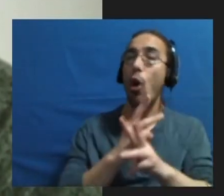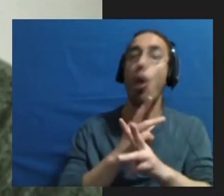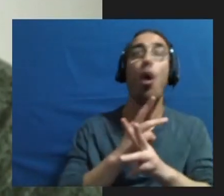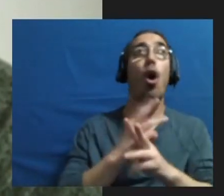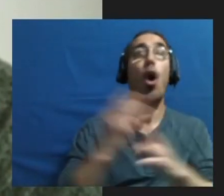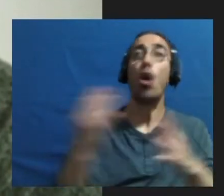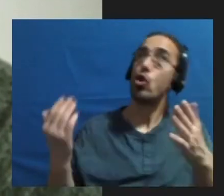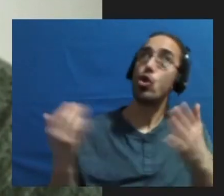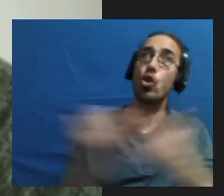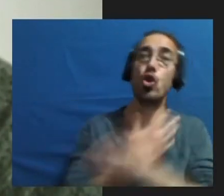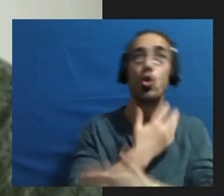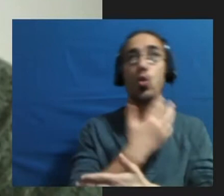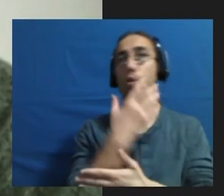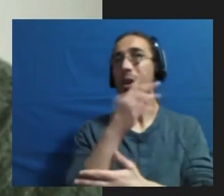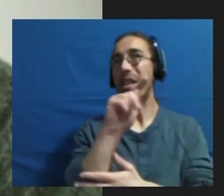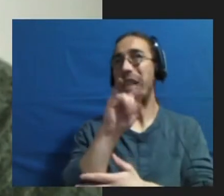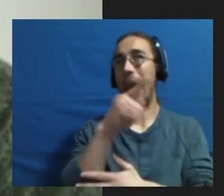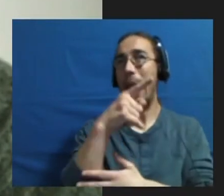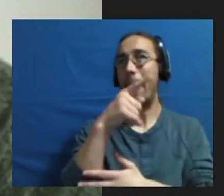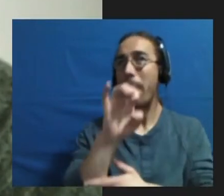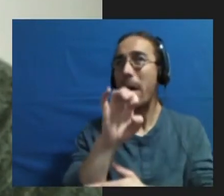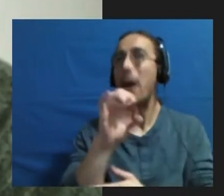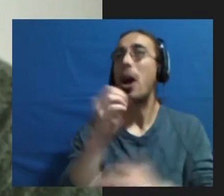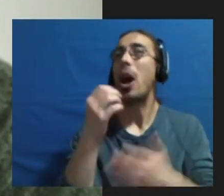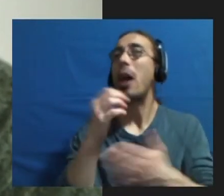neurotype with all these differences that are,